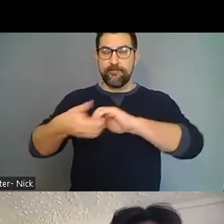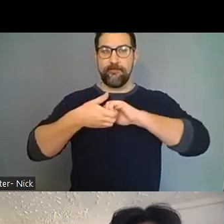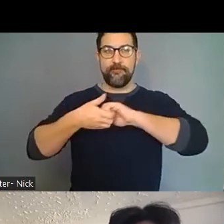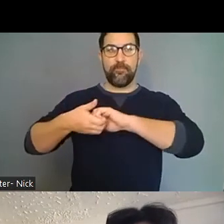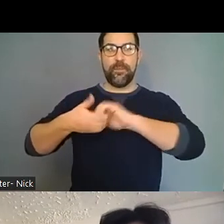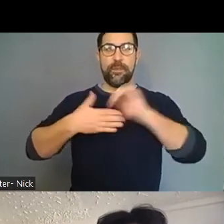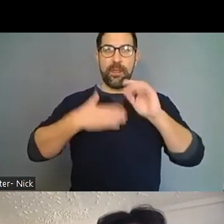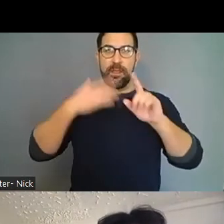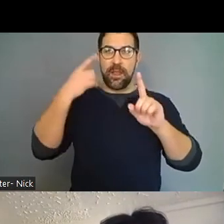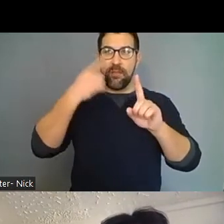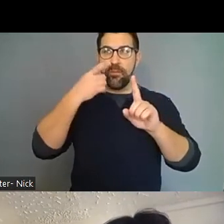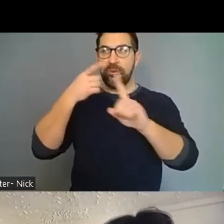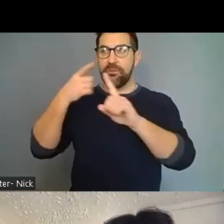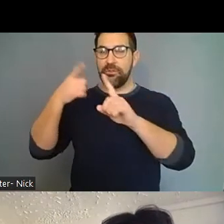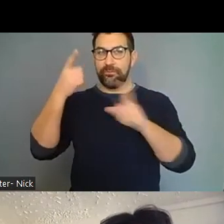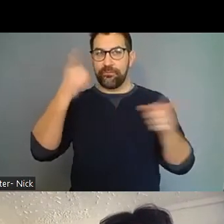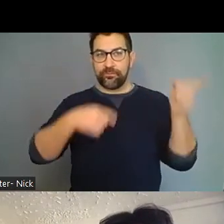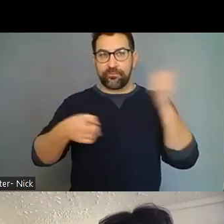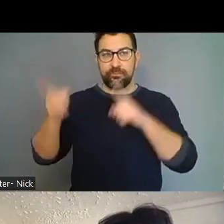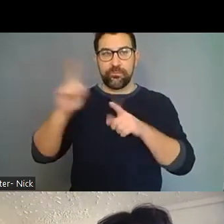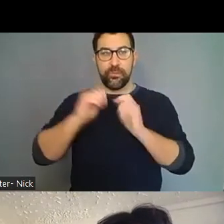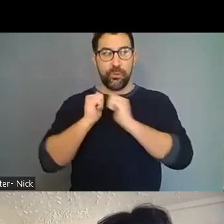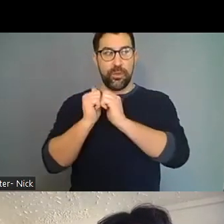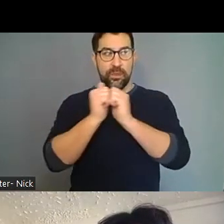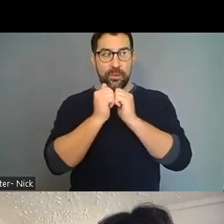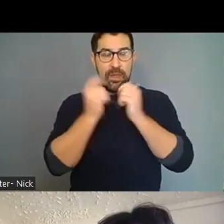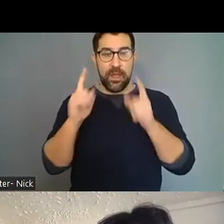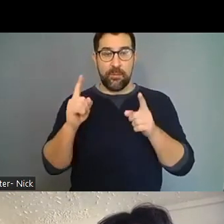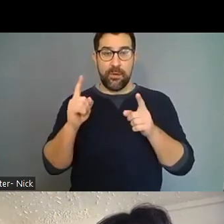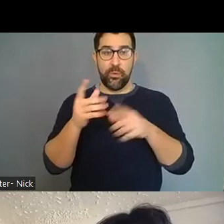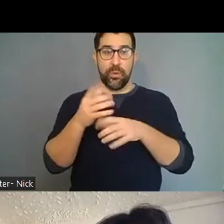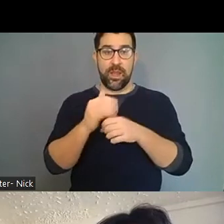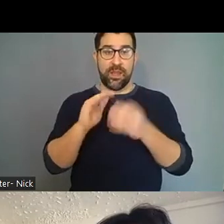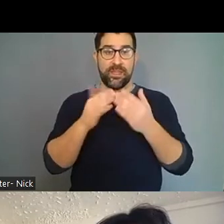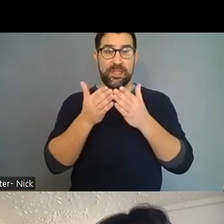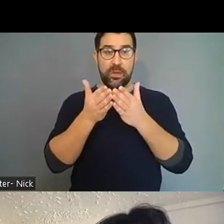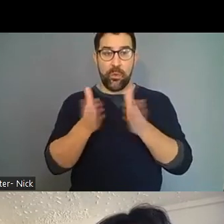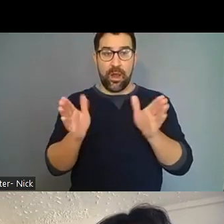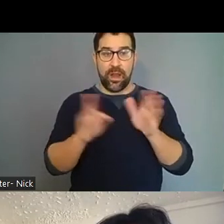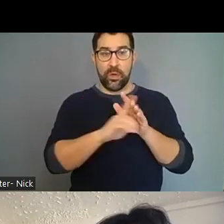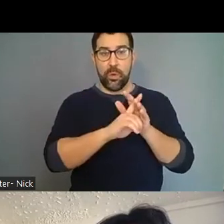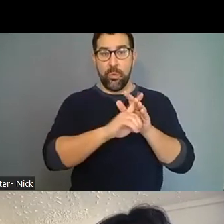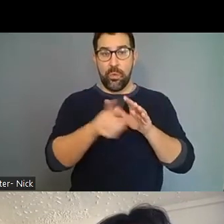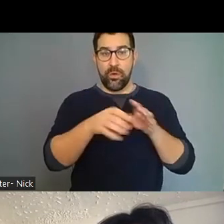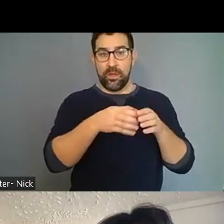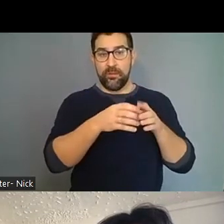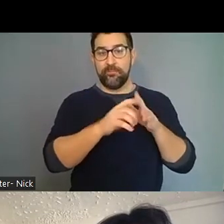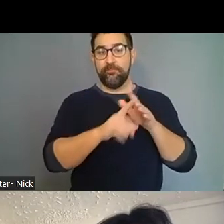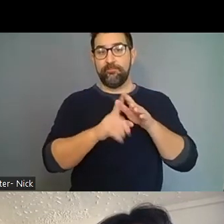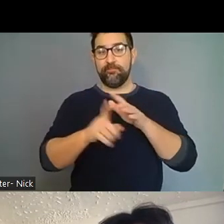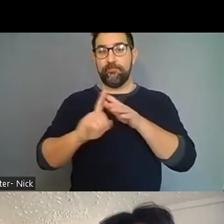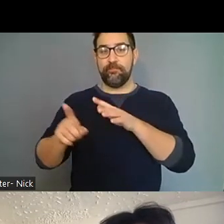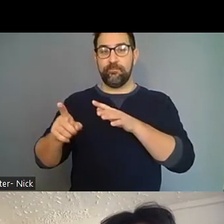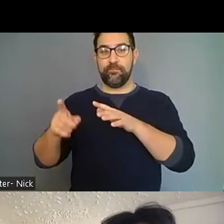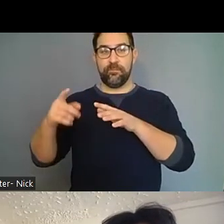with theirs. And we were able to get a citywide walkout running where students from a variety of different